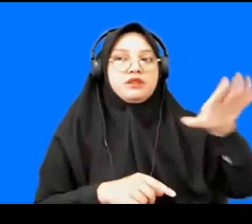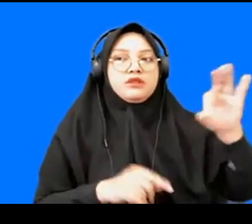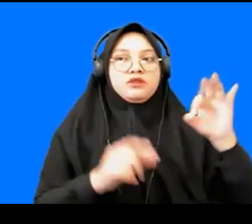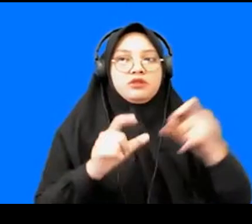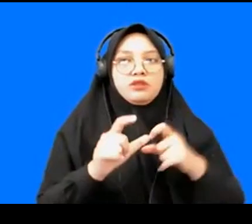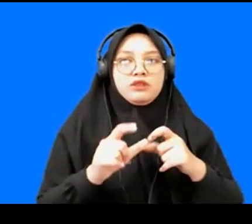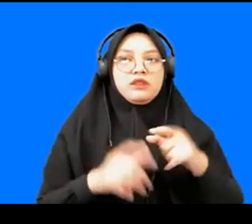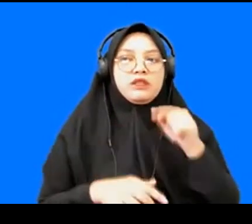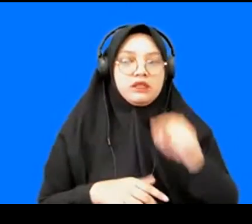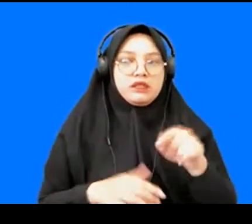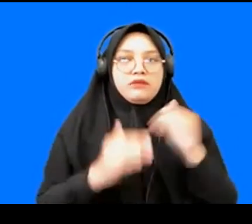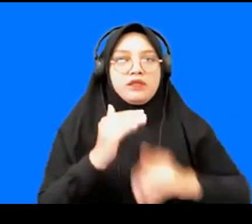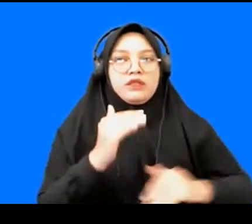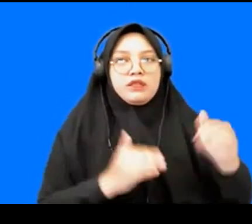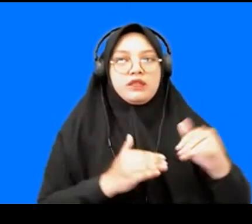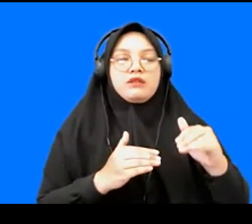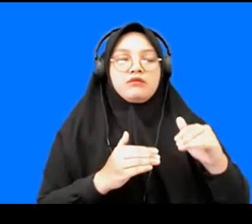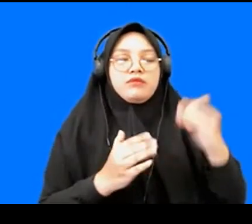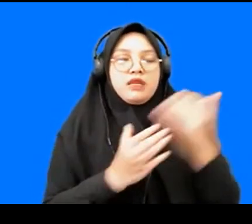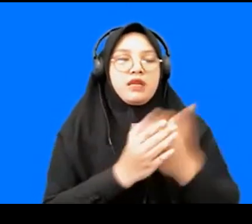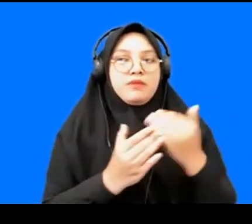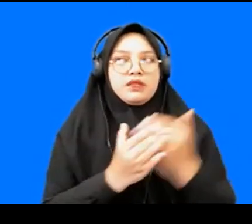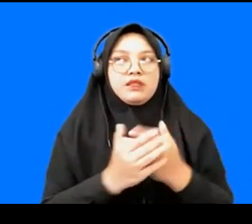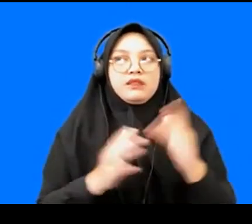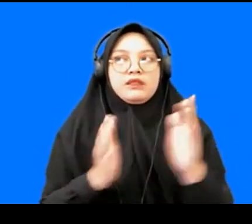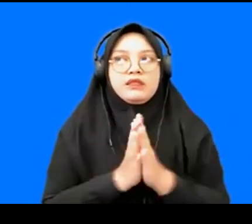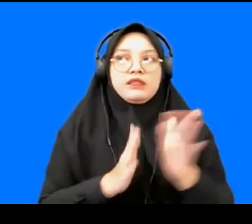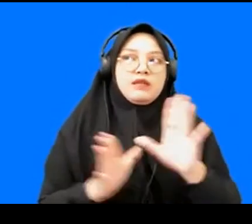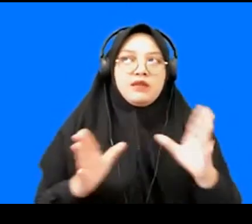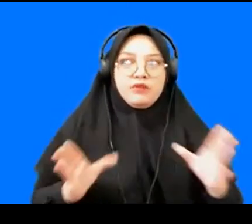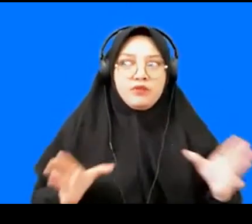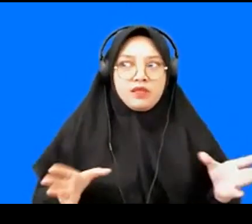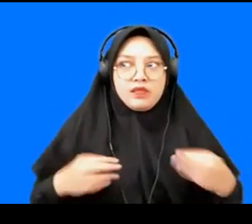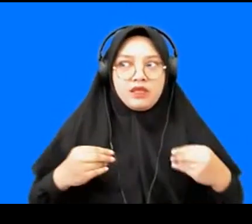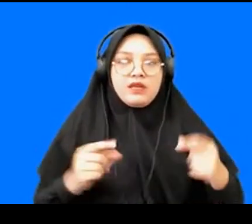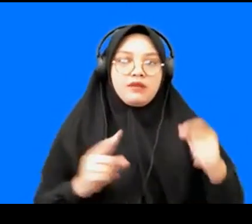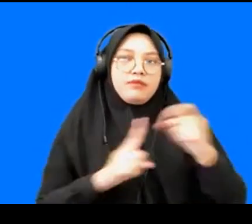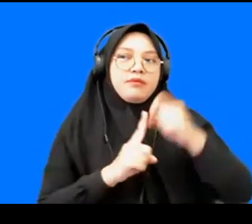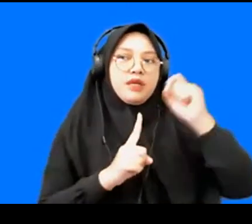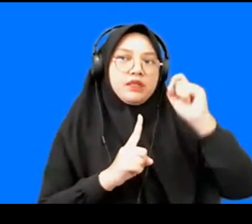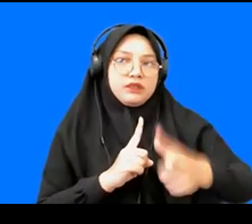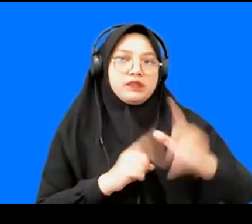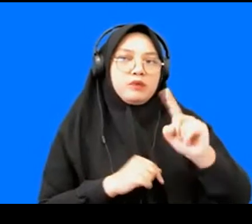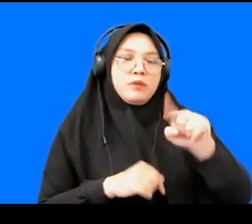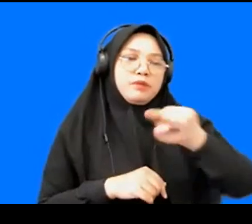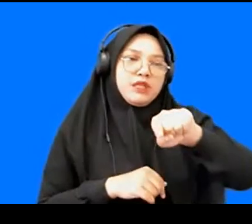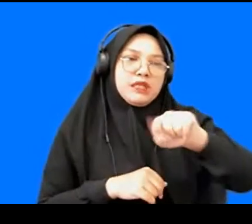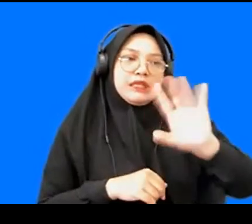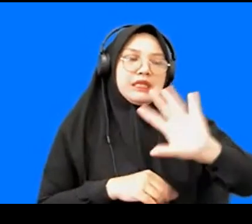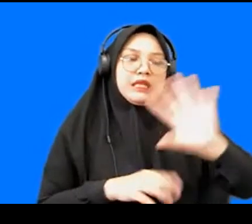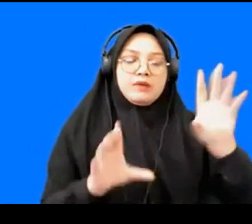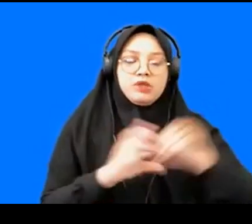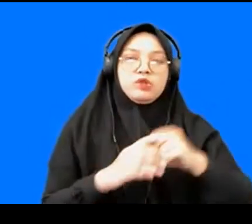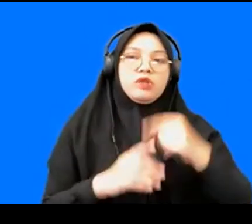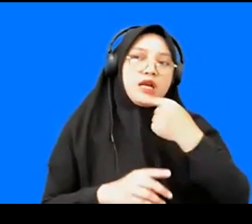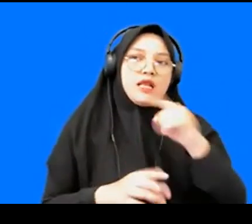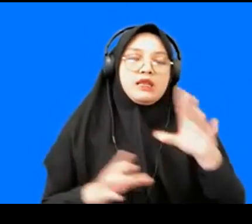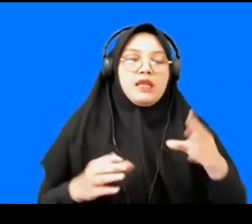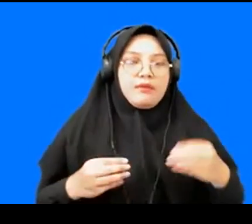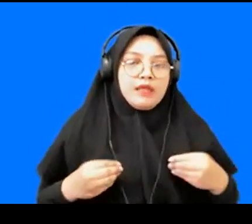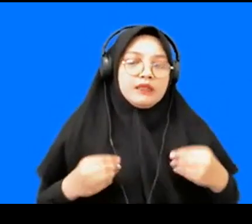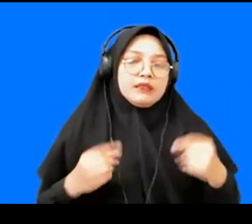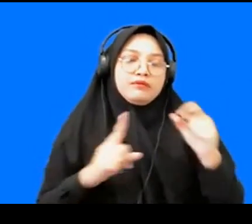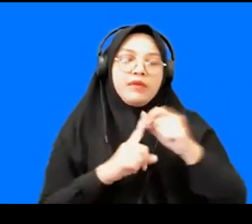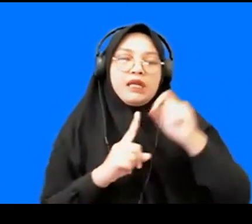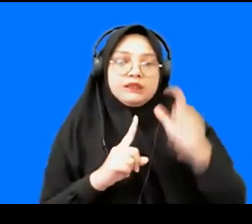an increase in wealth. It's not a taxable event. So that's what wealth tax should be all about, taxing that increase in